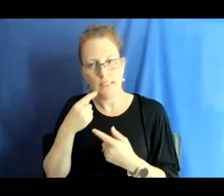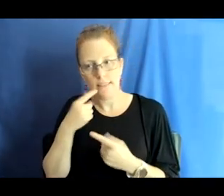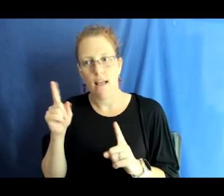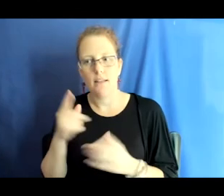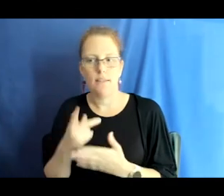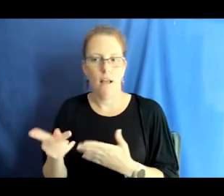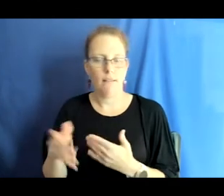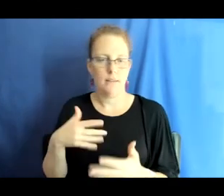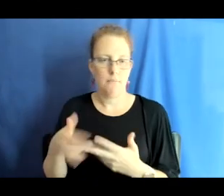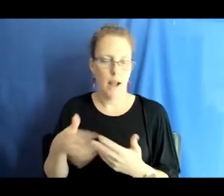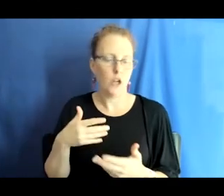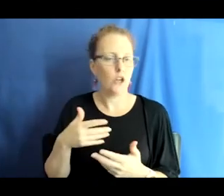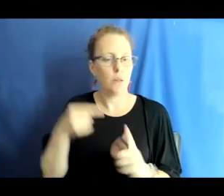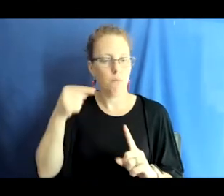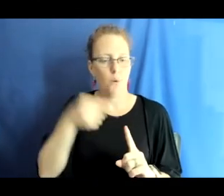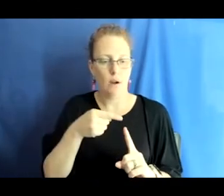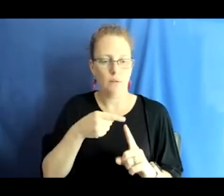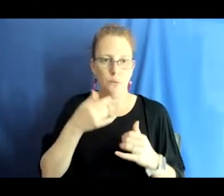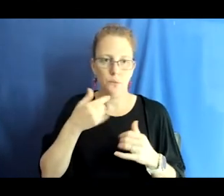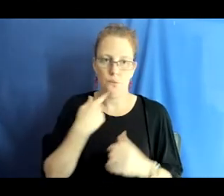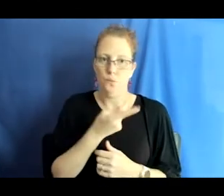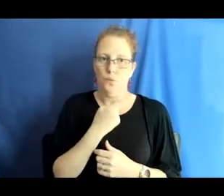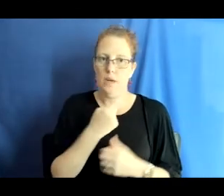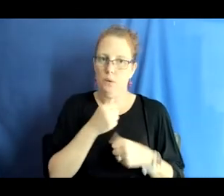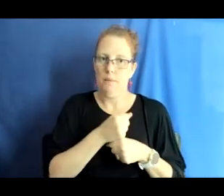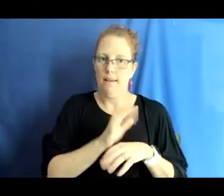And really, essentially,